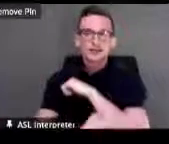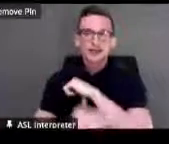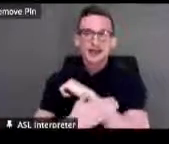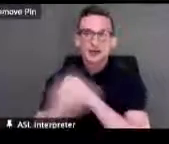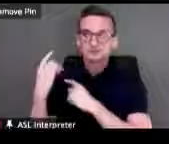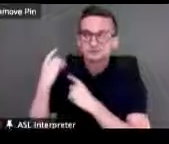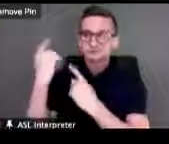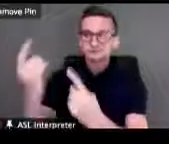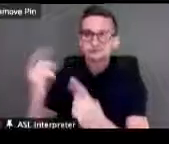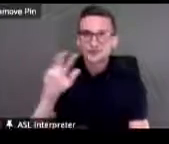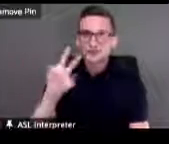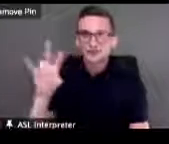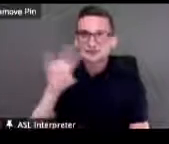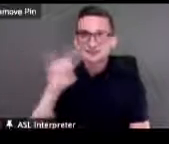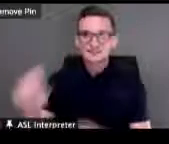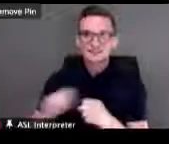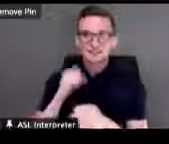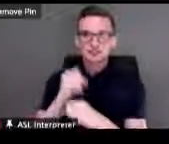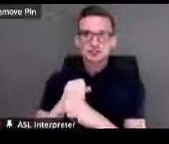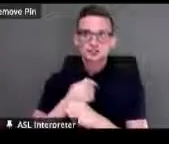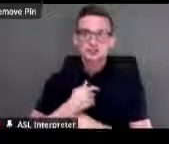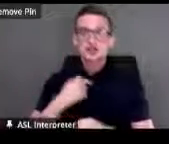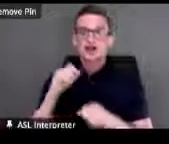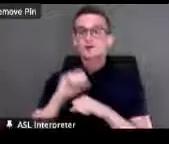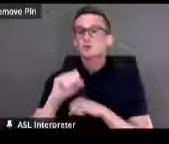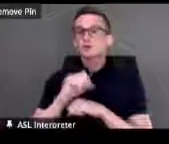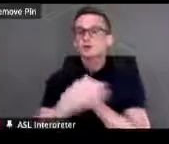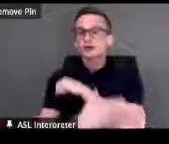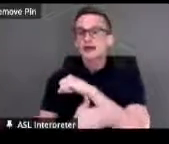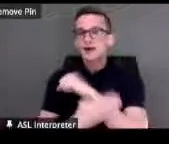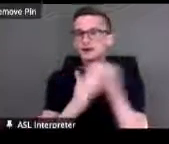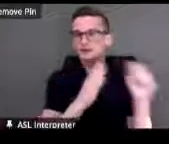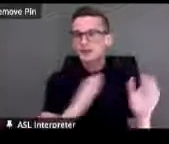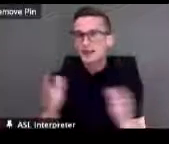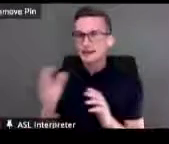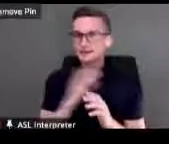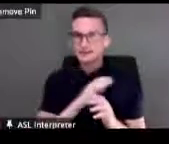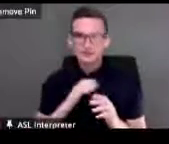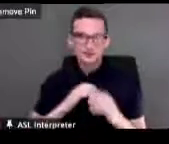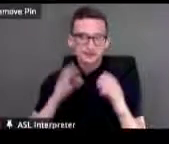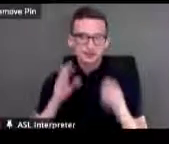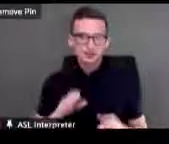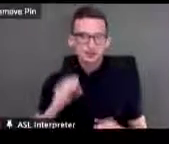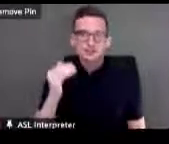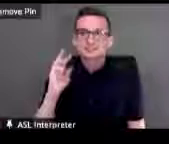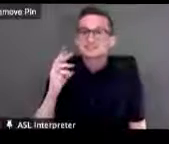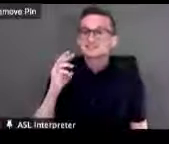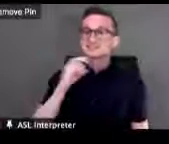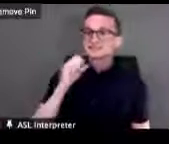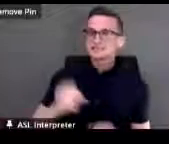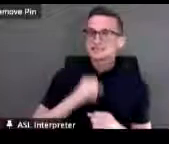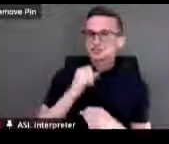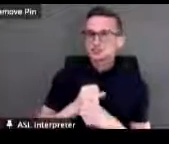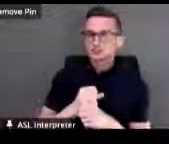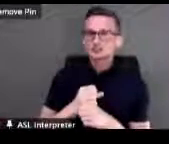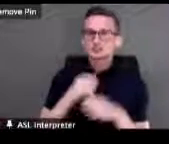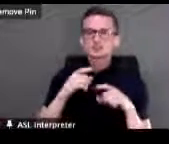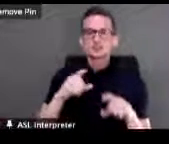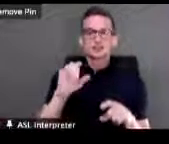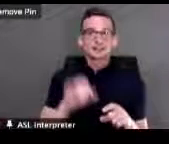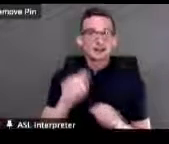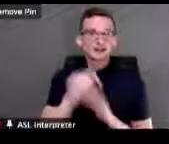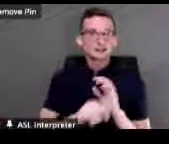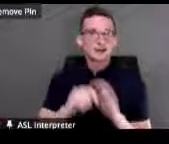37 years. I was a county planning commissioner for 16 years, where I participated in